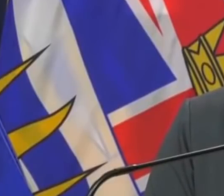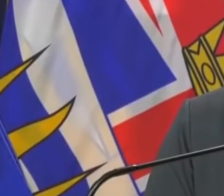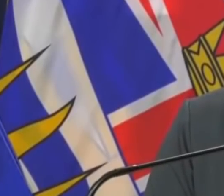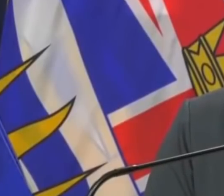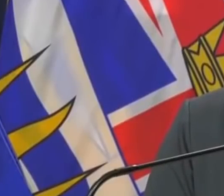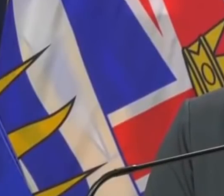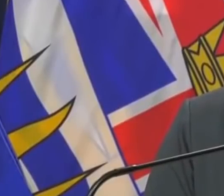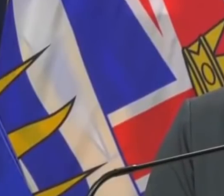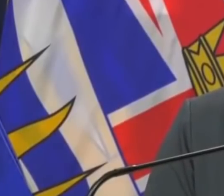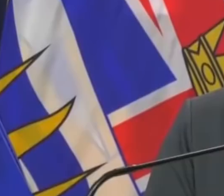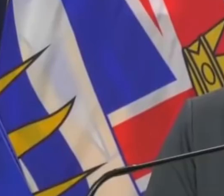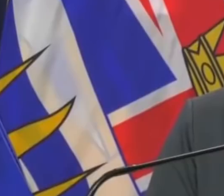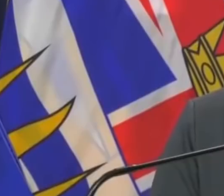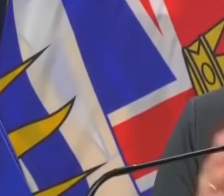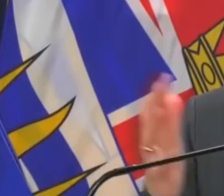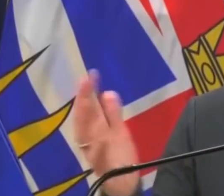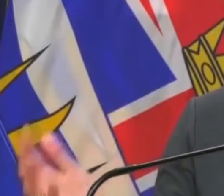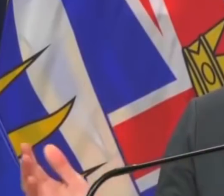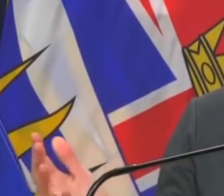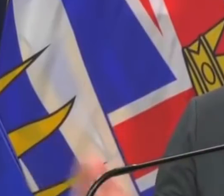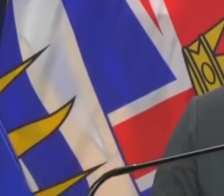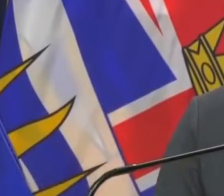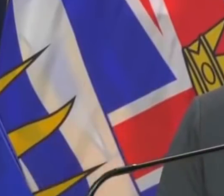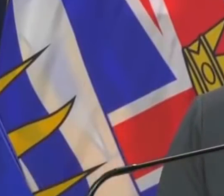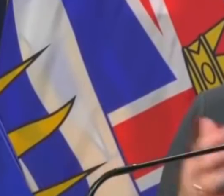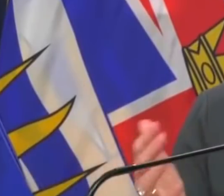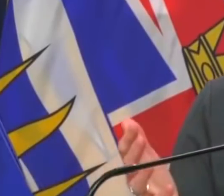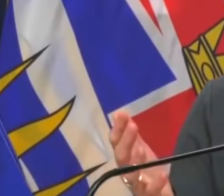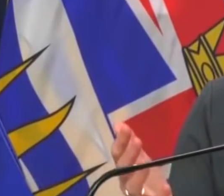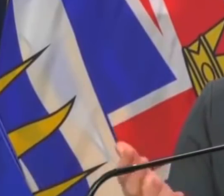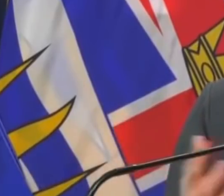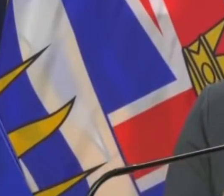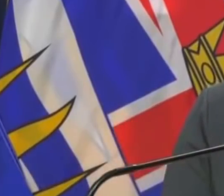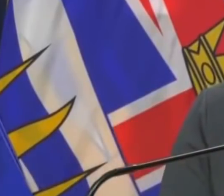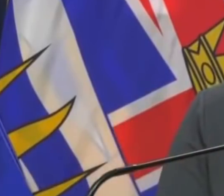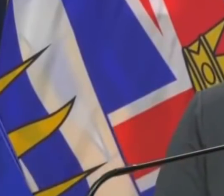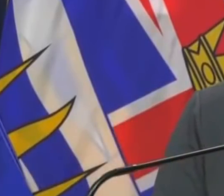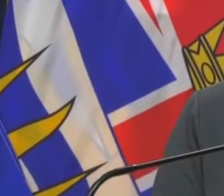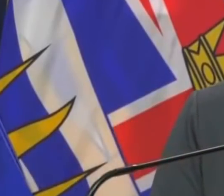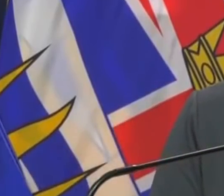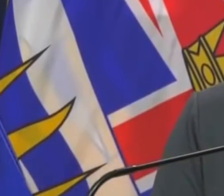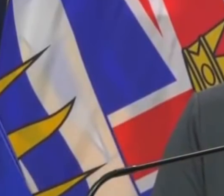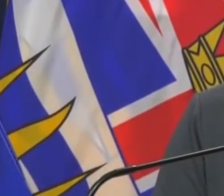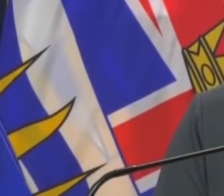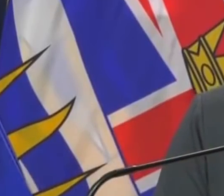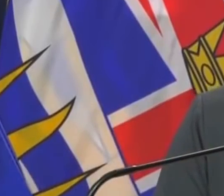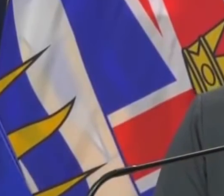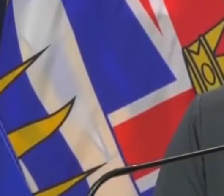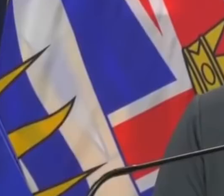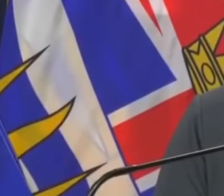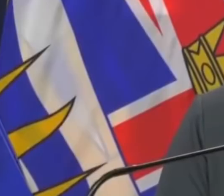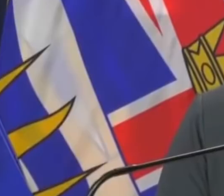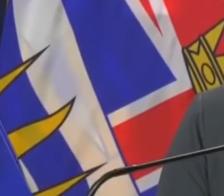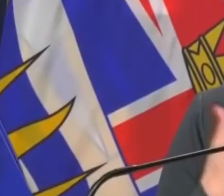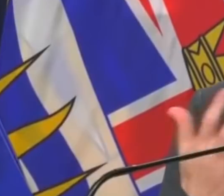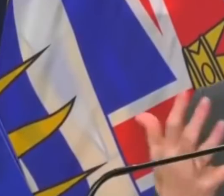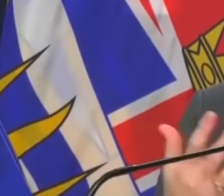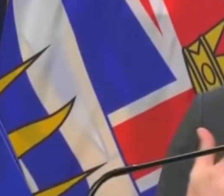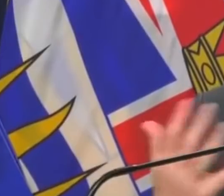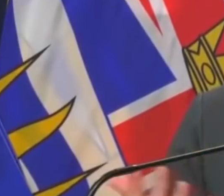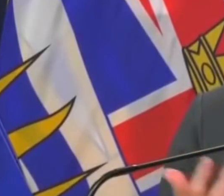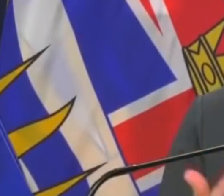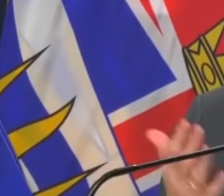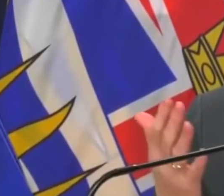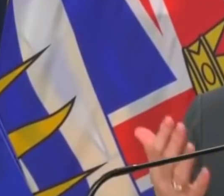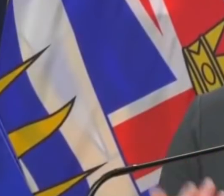with large numbers of people is very high numbers of people, and that's only the people who were tested. So that's one of the reasons why we're